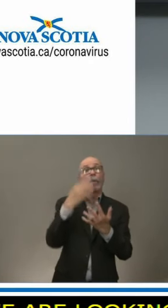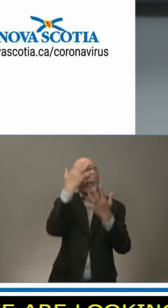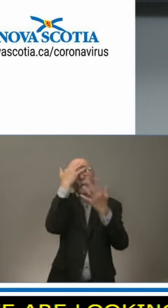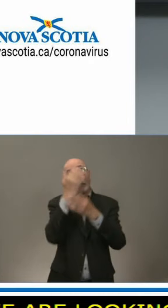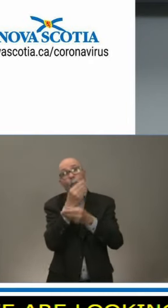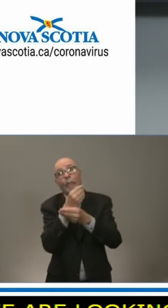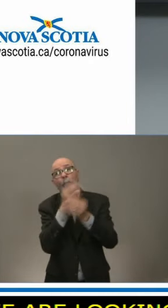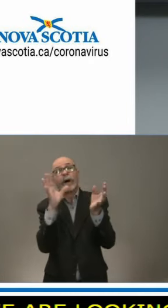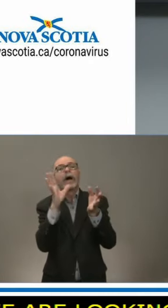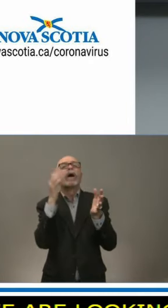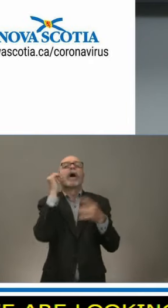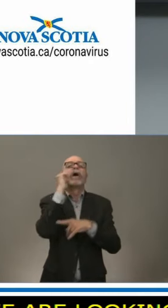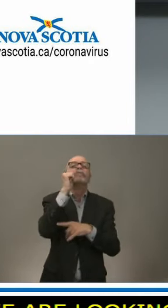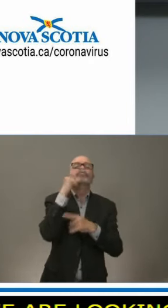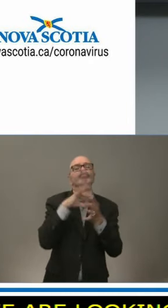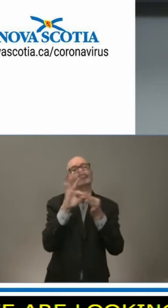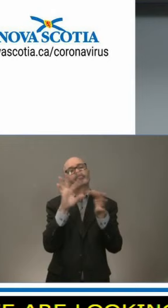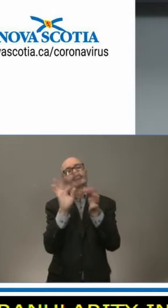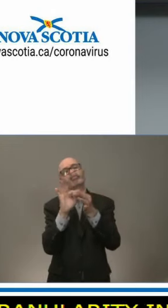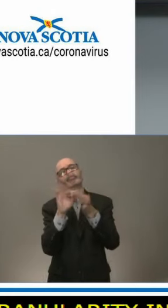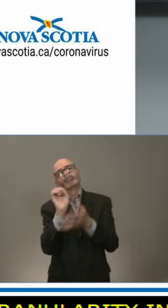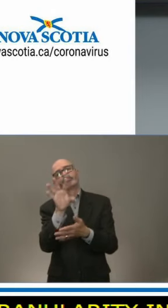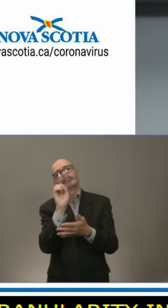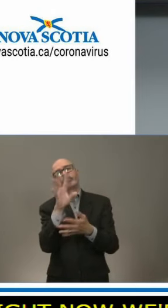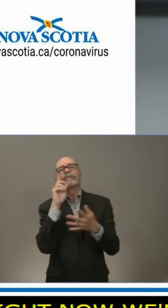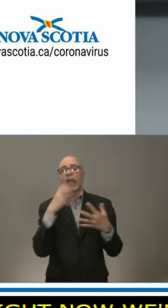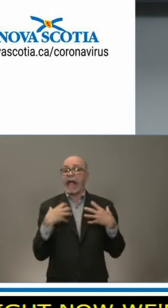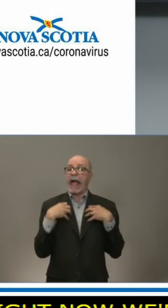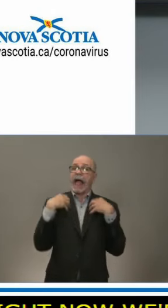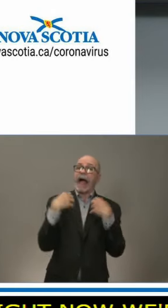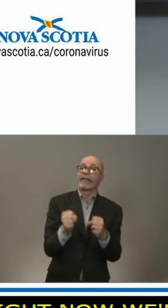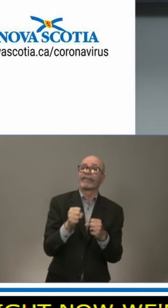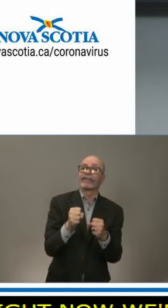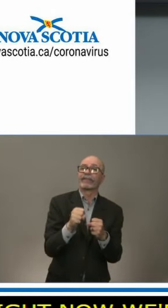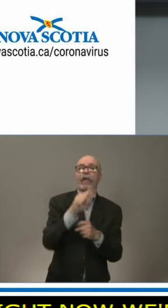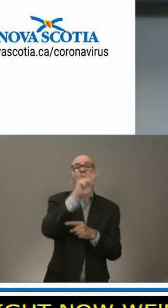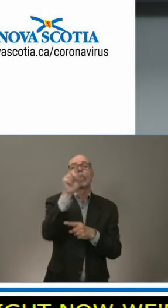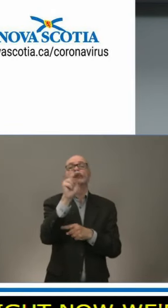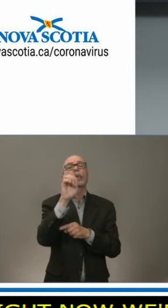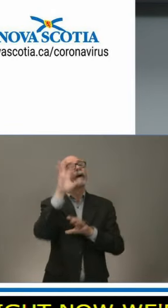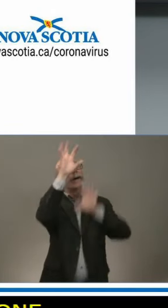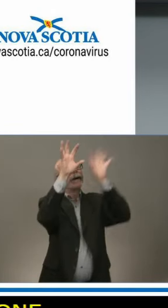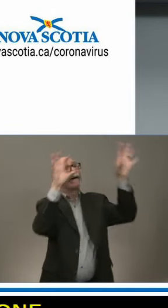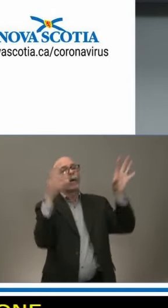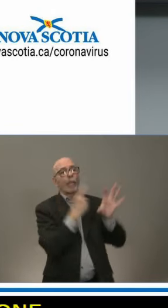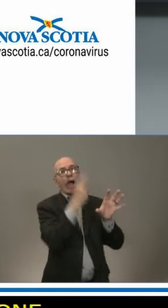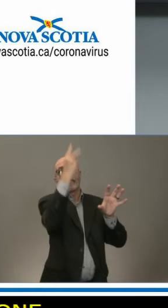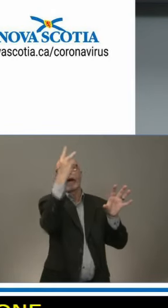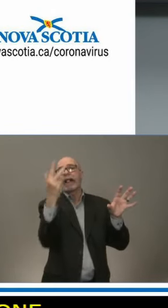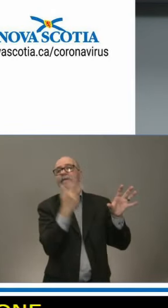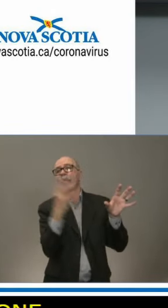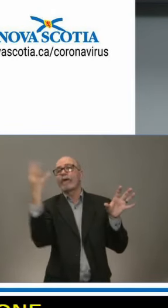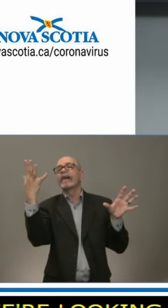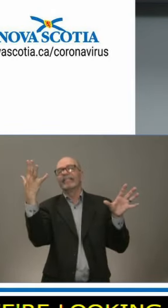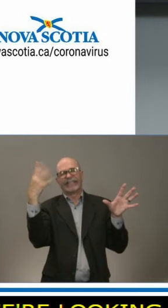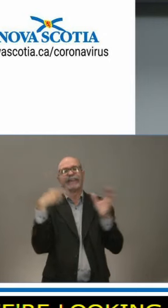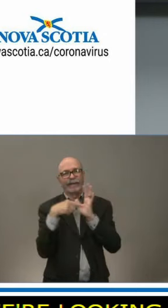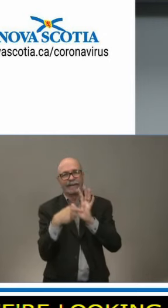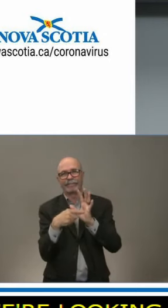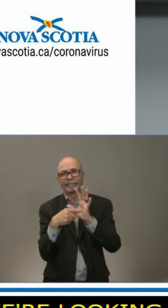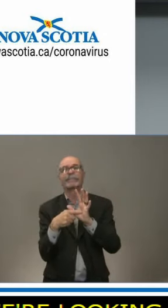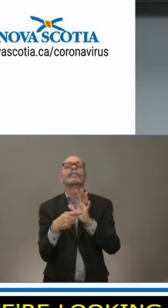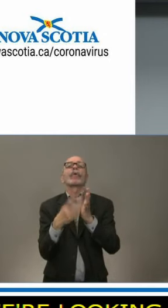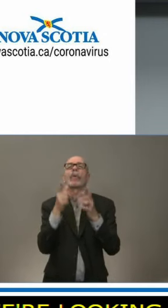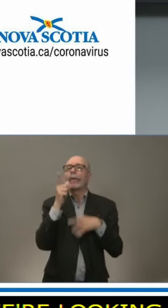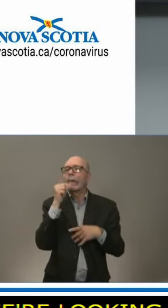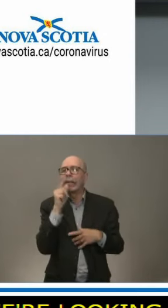a health zone. We're looking at ways that we can break that down, and we have some ways that we're certainly driving our public health surveillance.